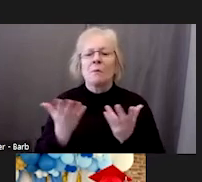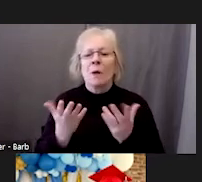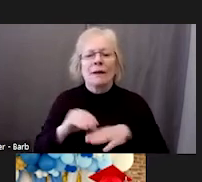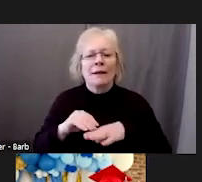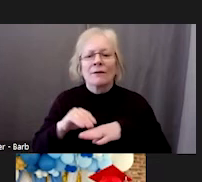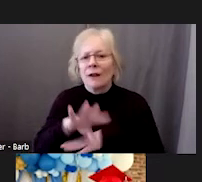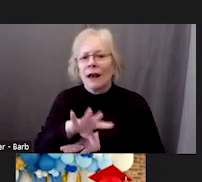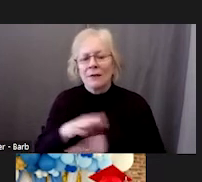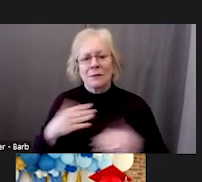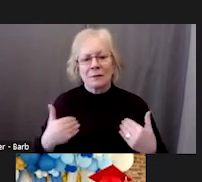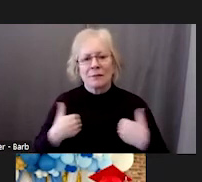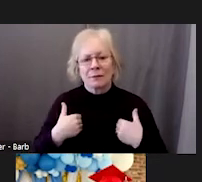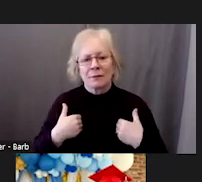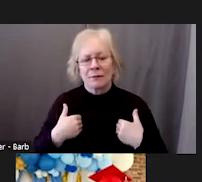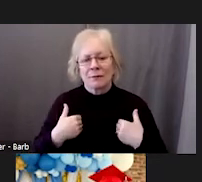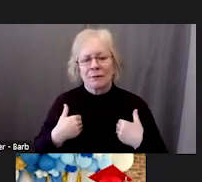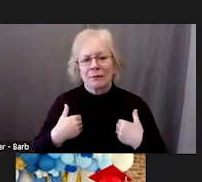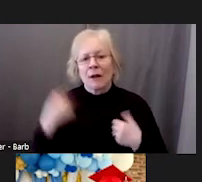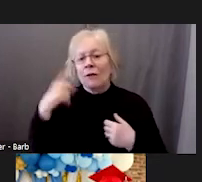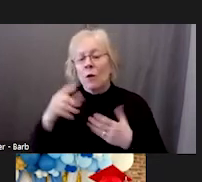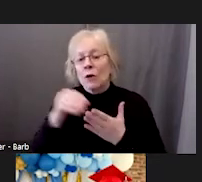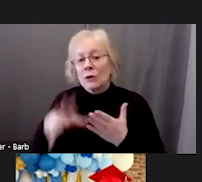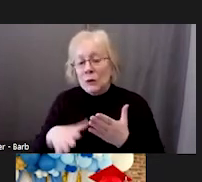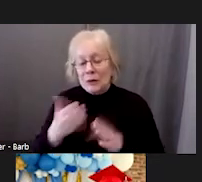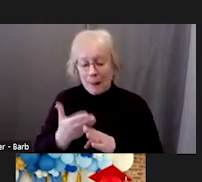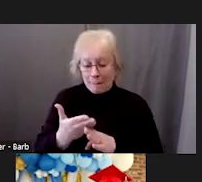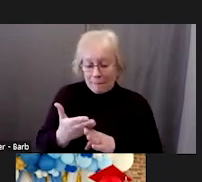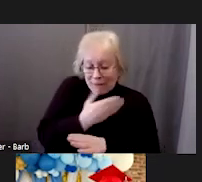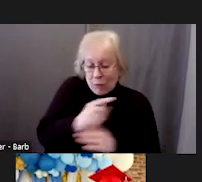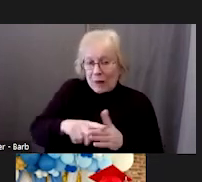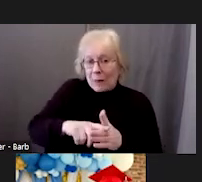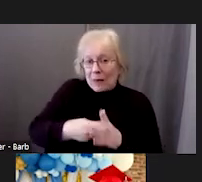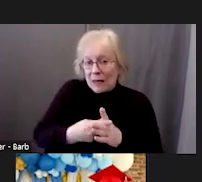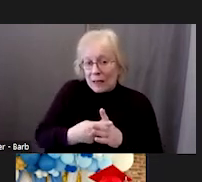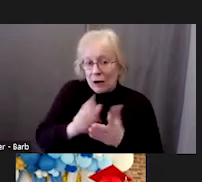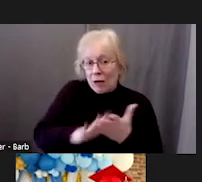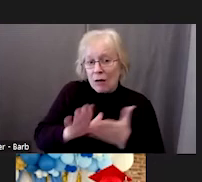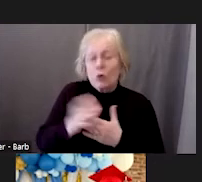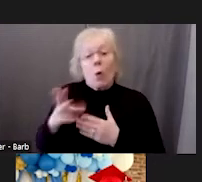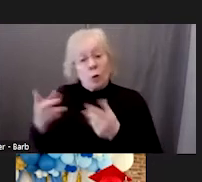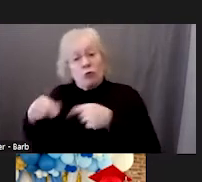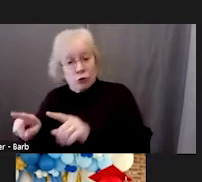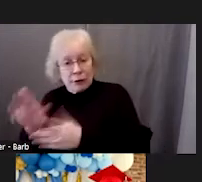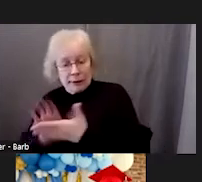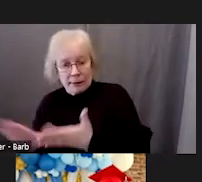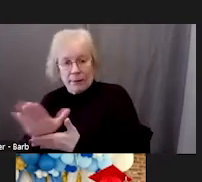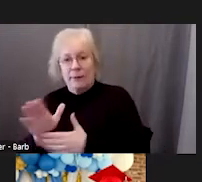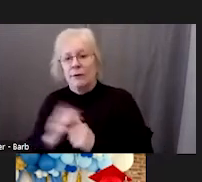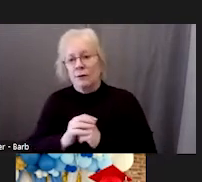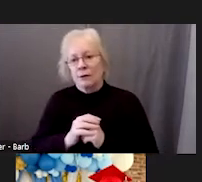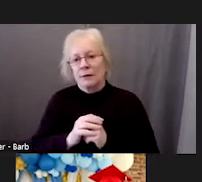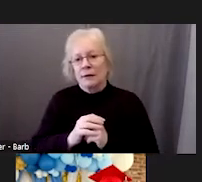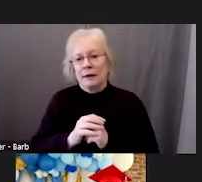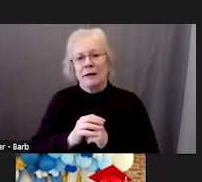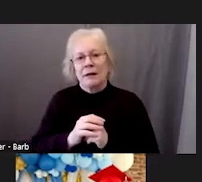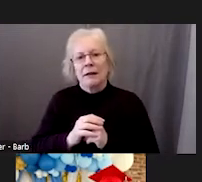you have for students before they begin or while they are in college? And I'll ask the panelists,